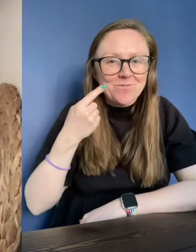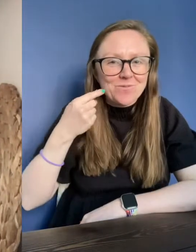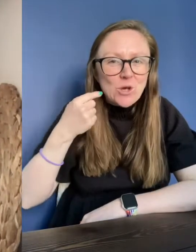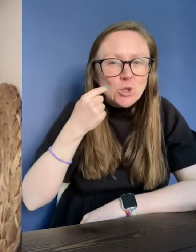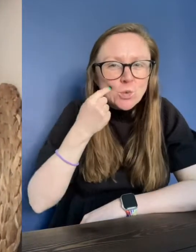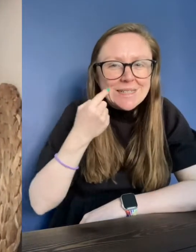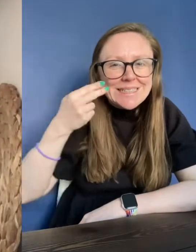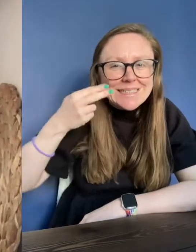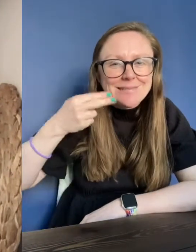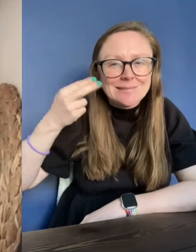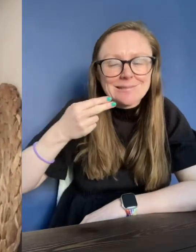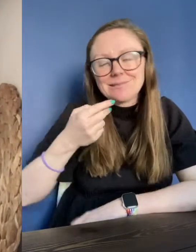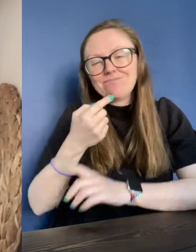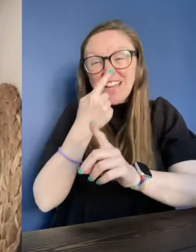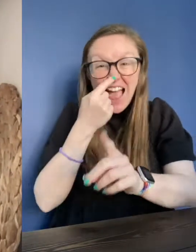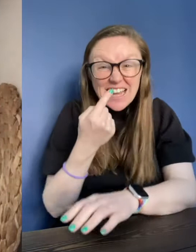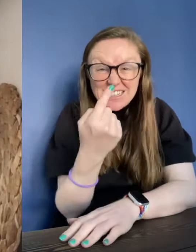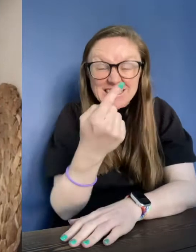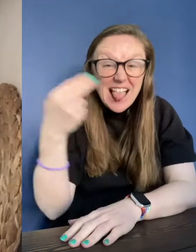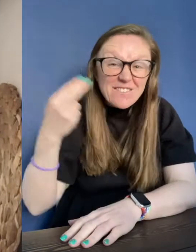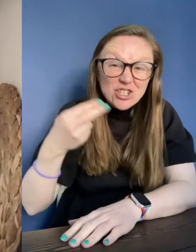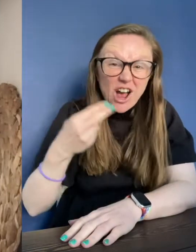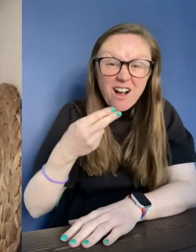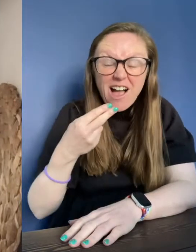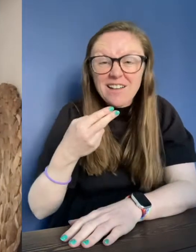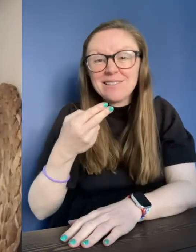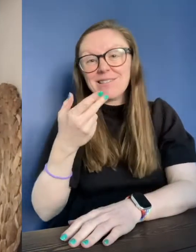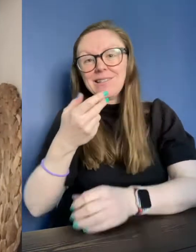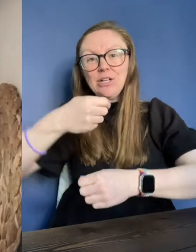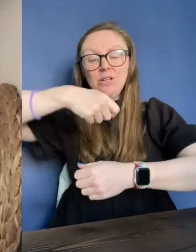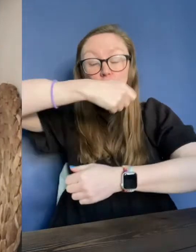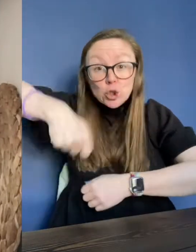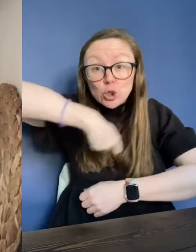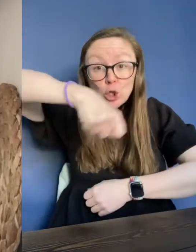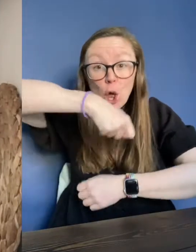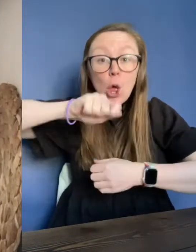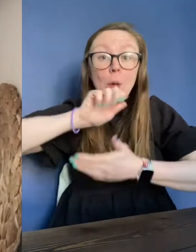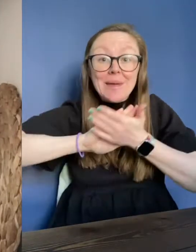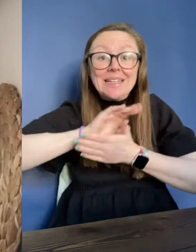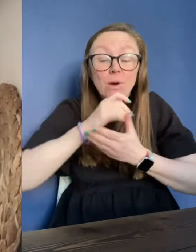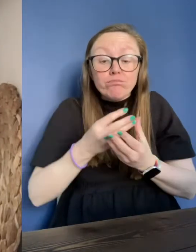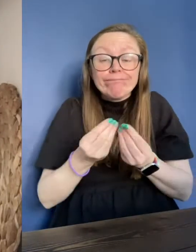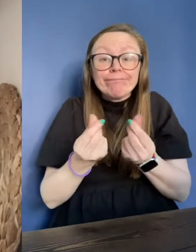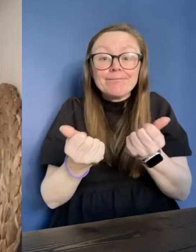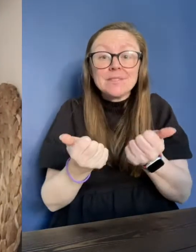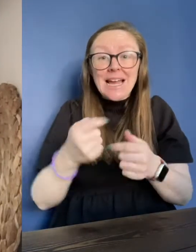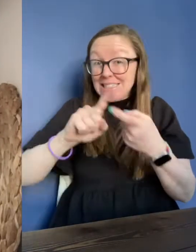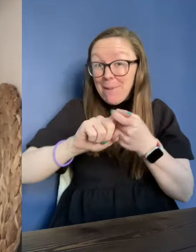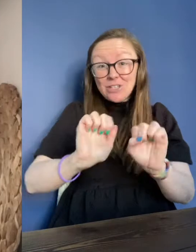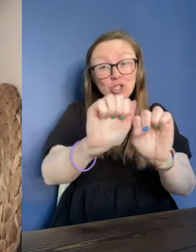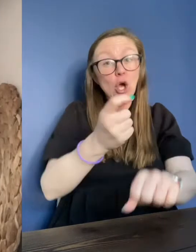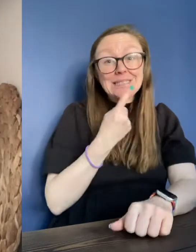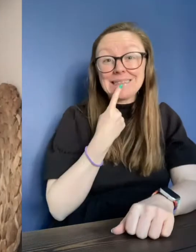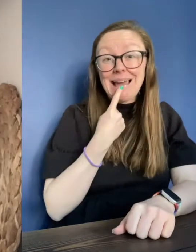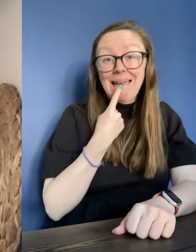You can just use sugar and you just stir to dissolve the sugar, You can do this to taste. I'm going